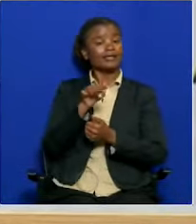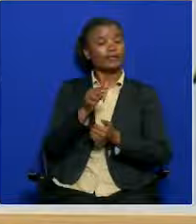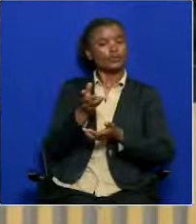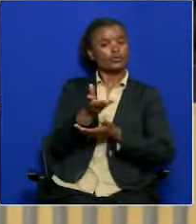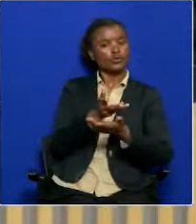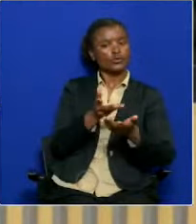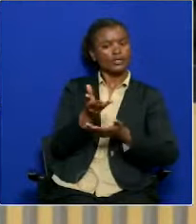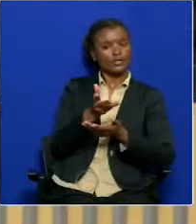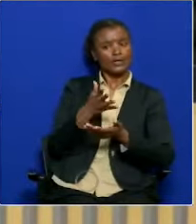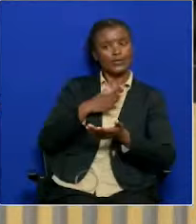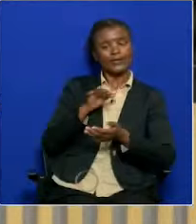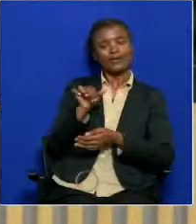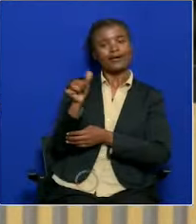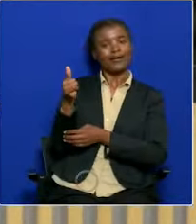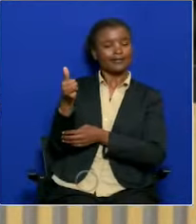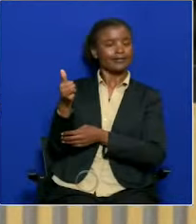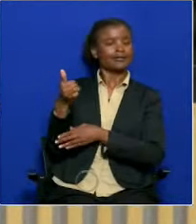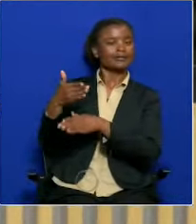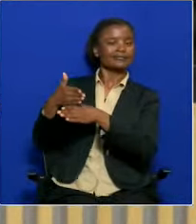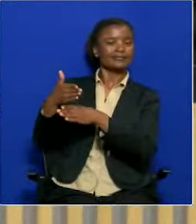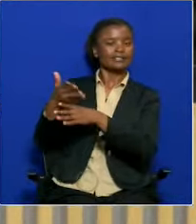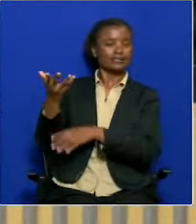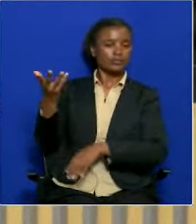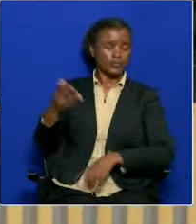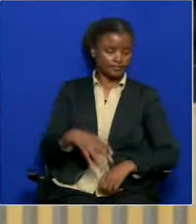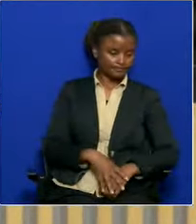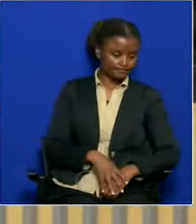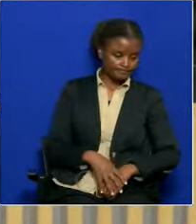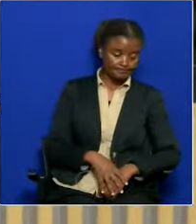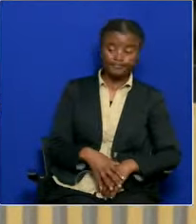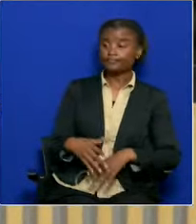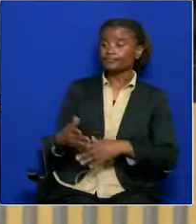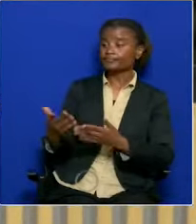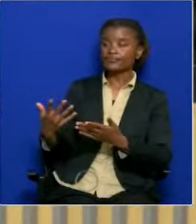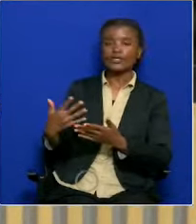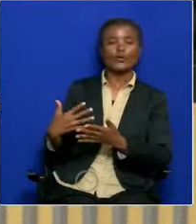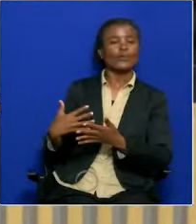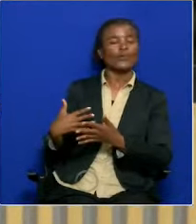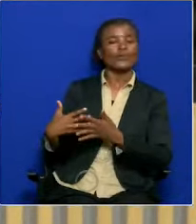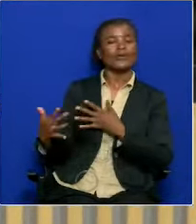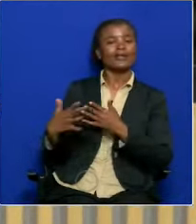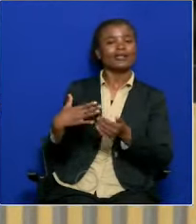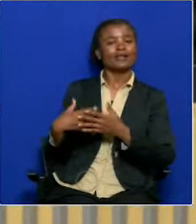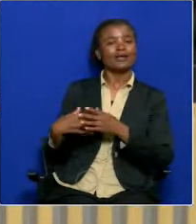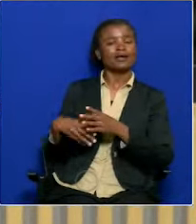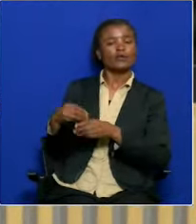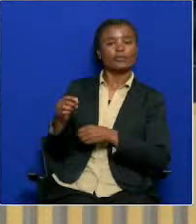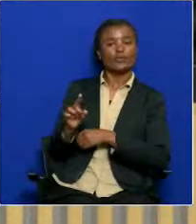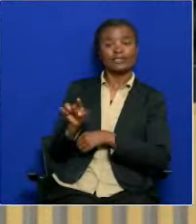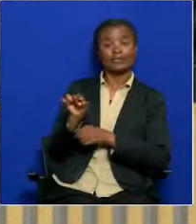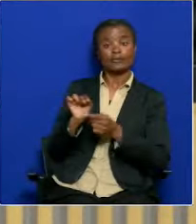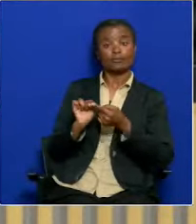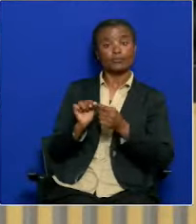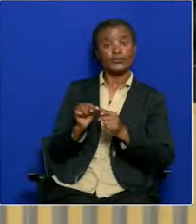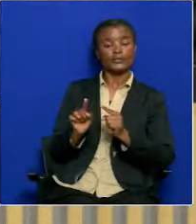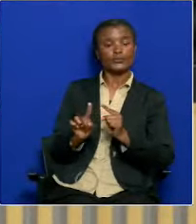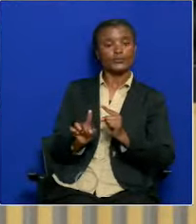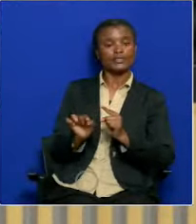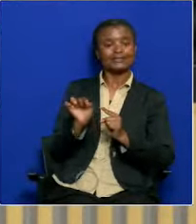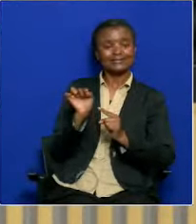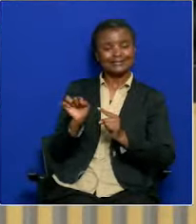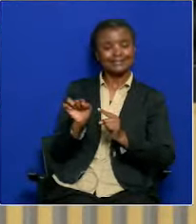the outcome, though, General, the point is, at the very least, it was an attempt